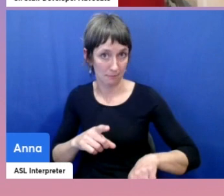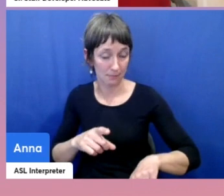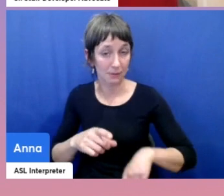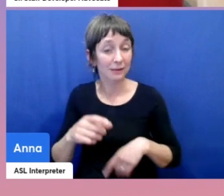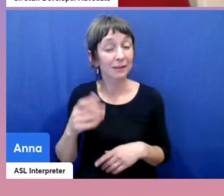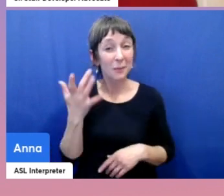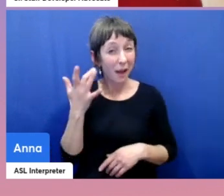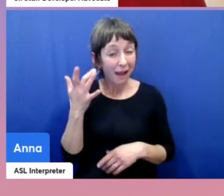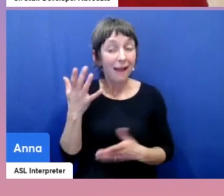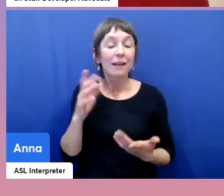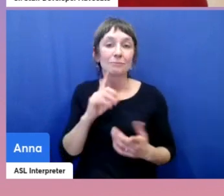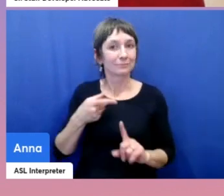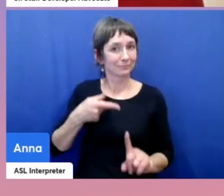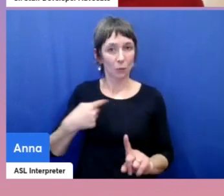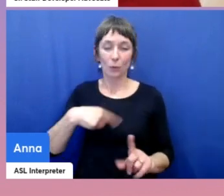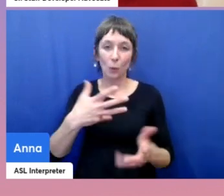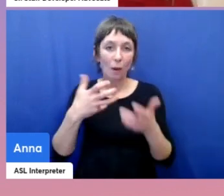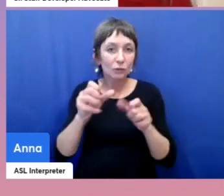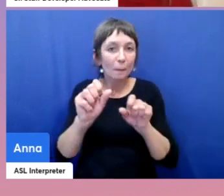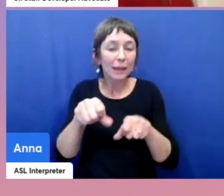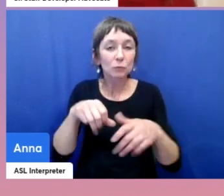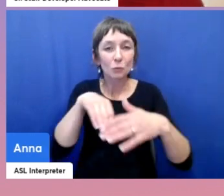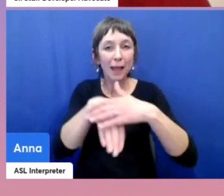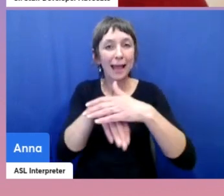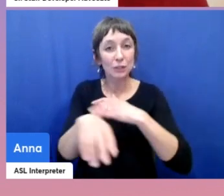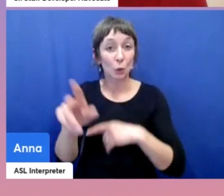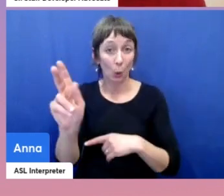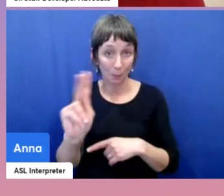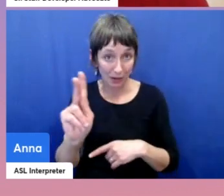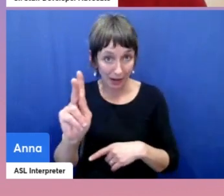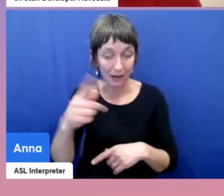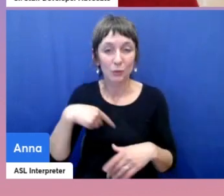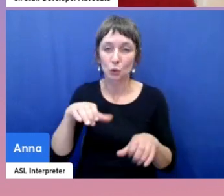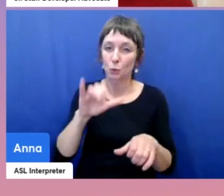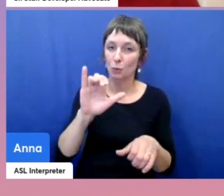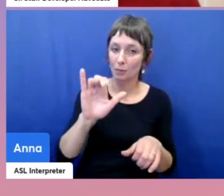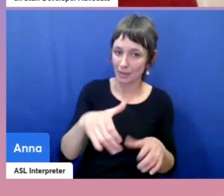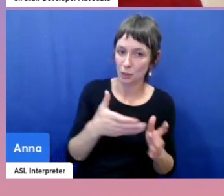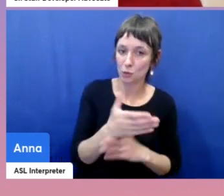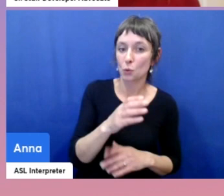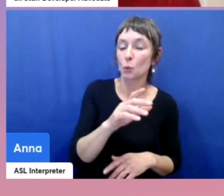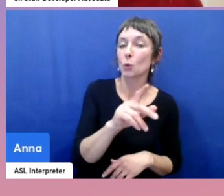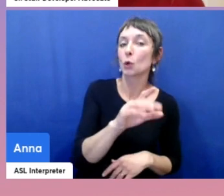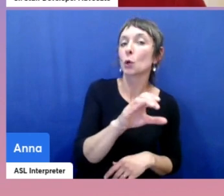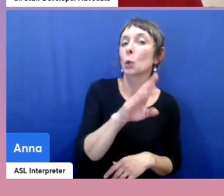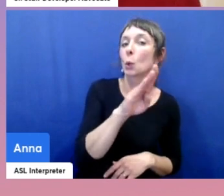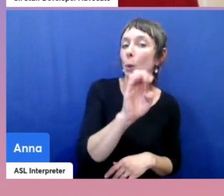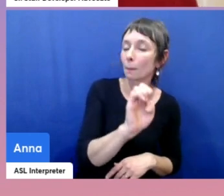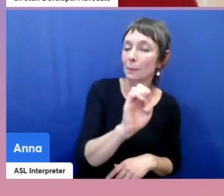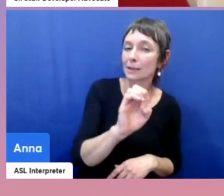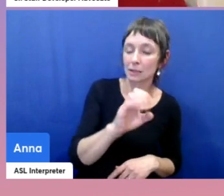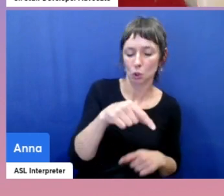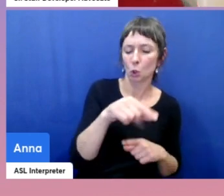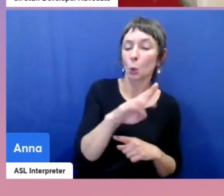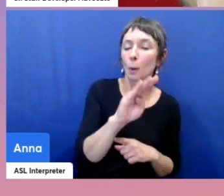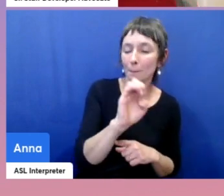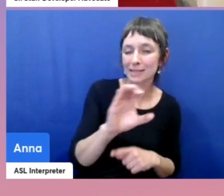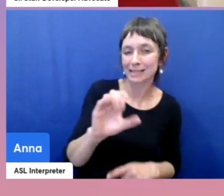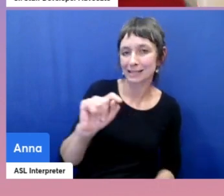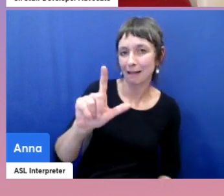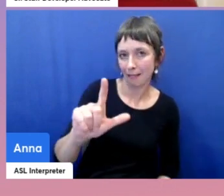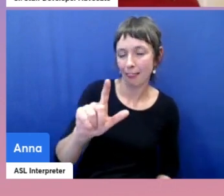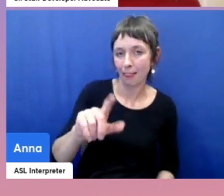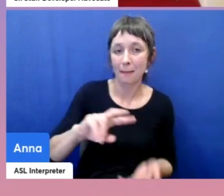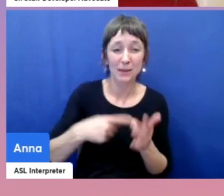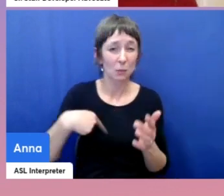Because ultimately we want to be able to access Kubernetes. We do that through kubectl, so we need to expose that port. Hence, we must also do the same